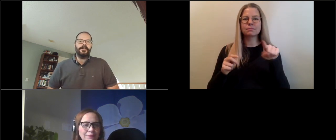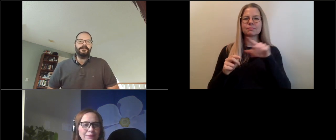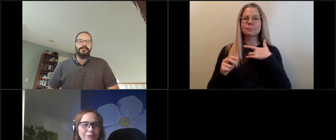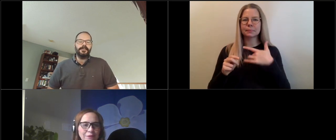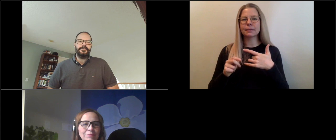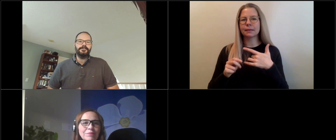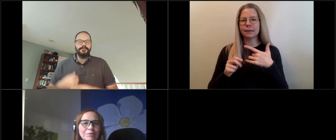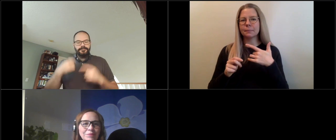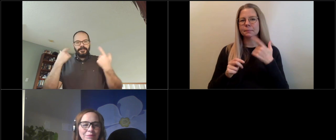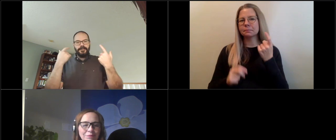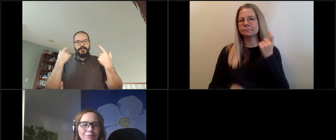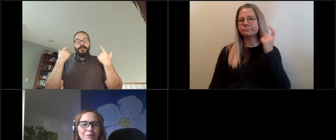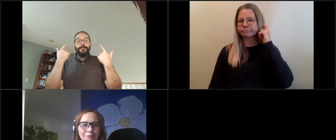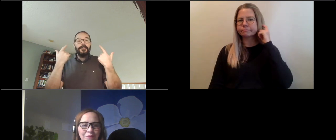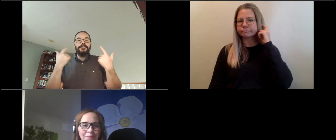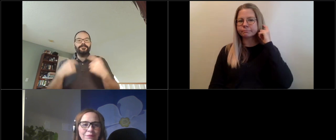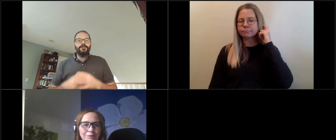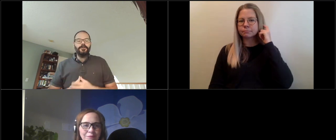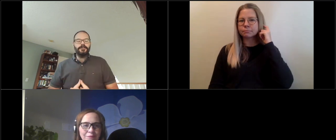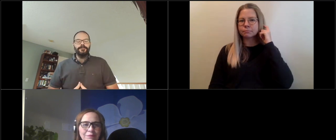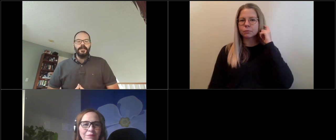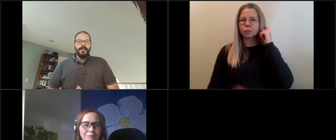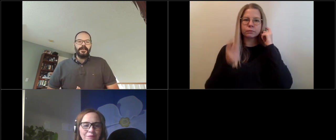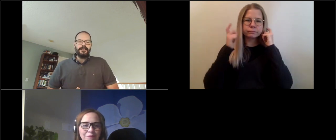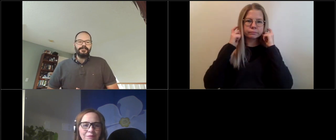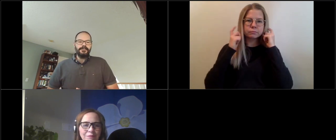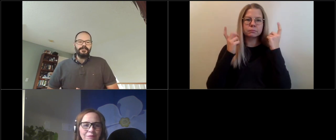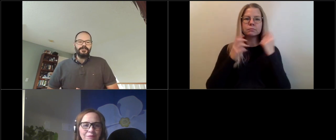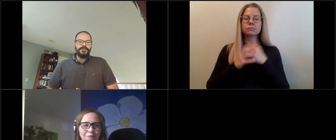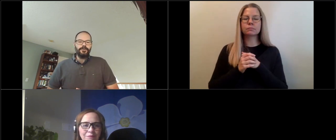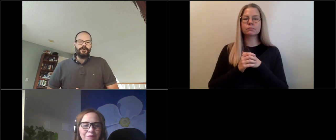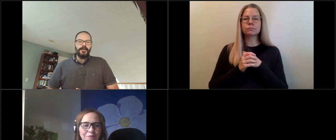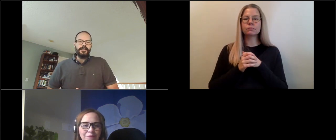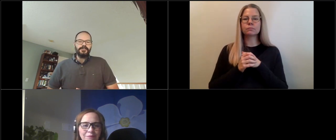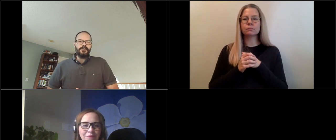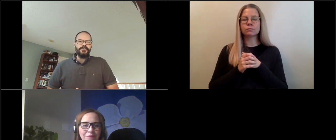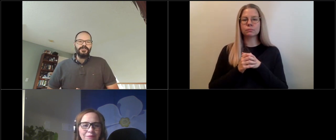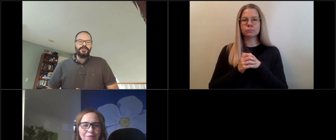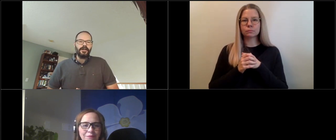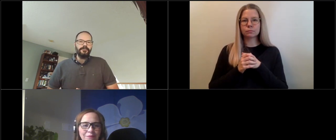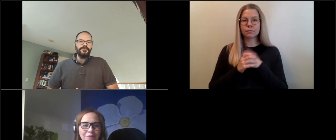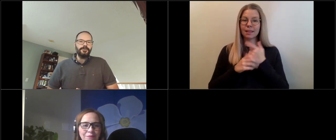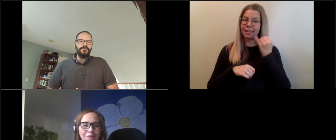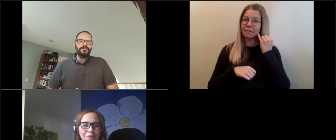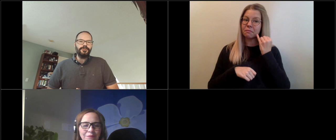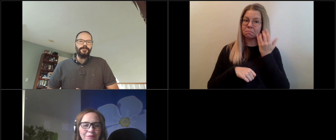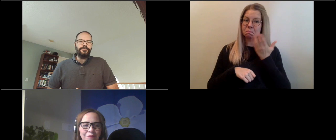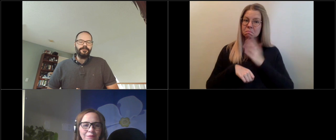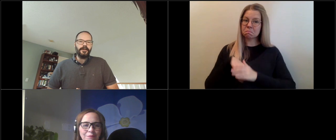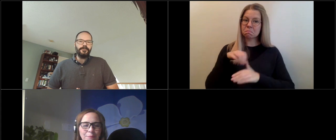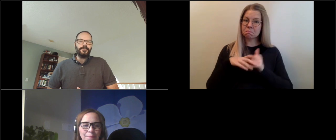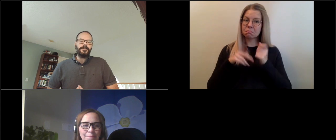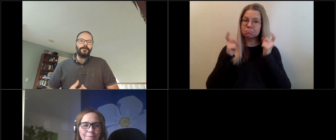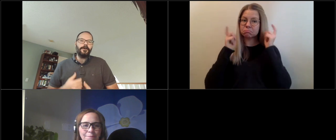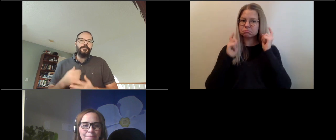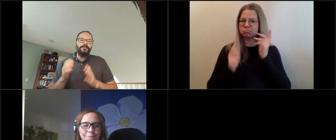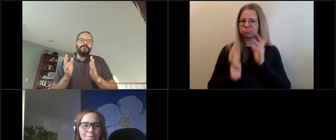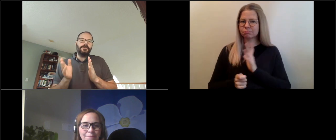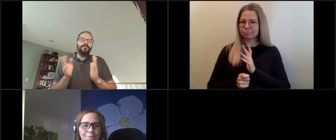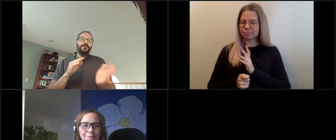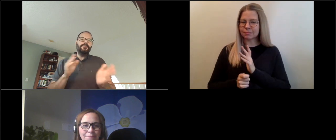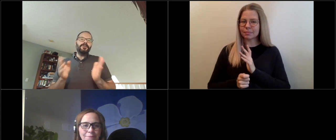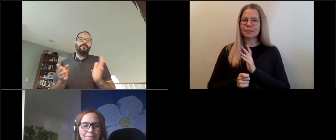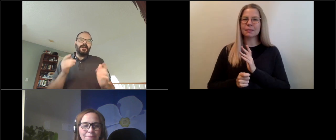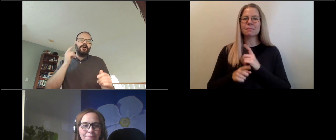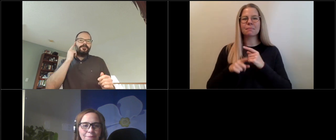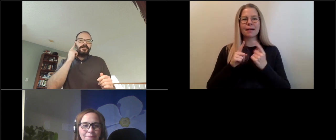in-ear earbuds, if you will. And so as long as they're comfortable, you should be fine. But the problem is when